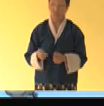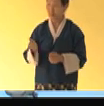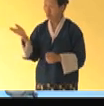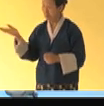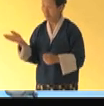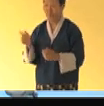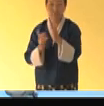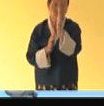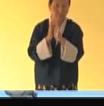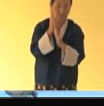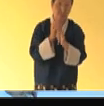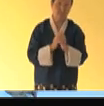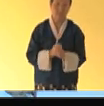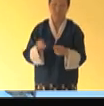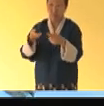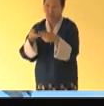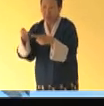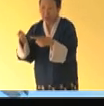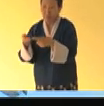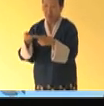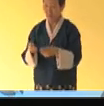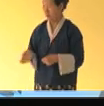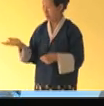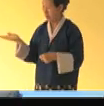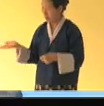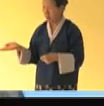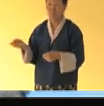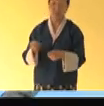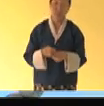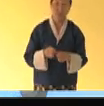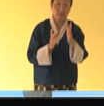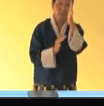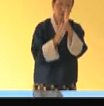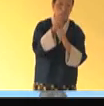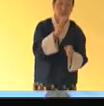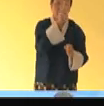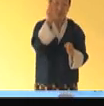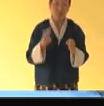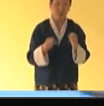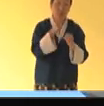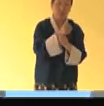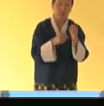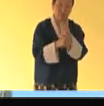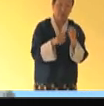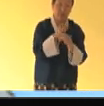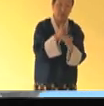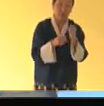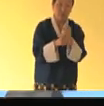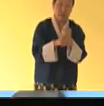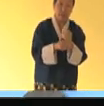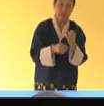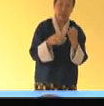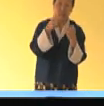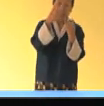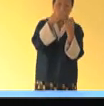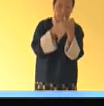purpose. So example like this is the Pauzulzia rugulosa. Dar. This is one